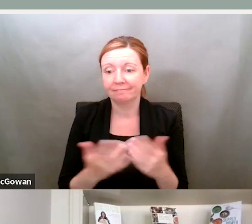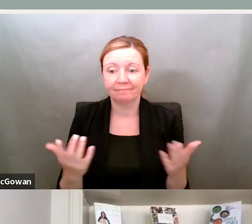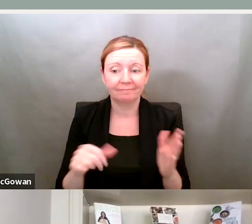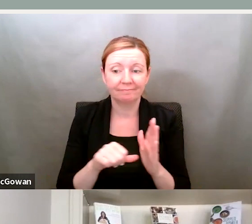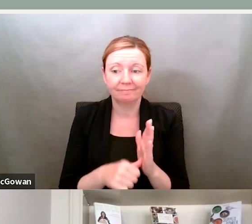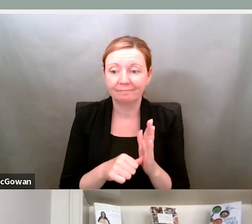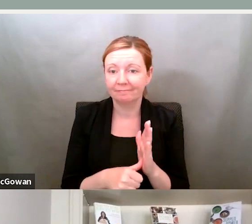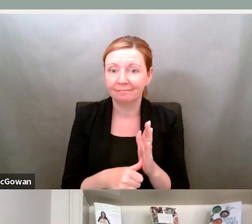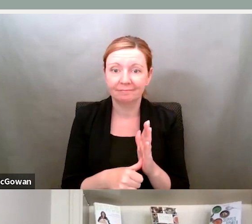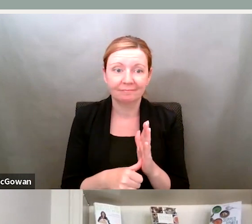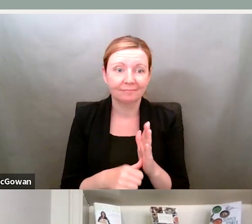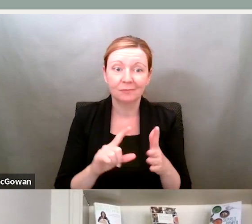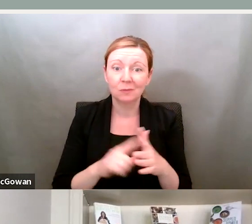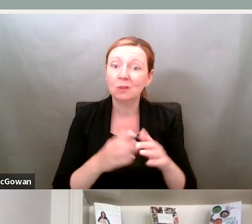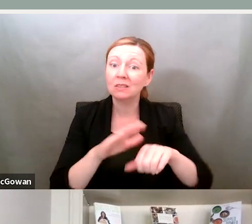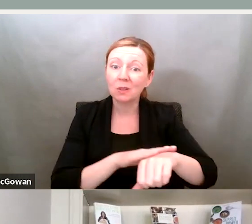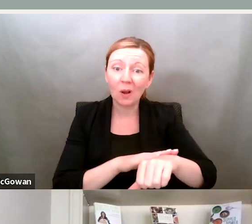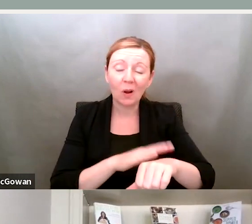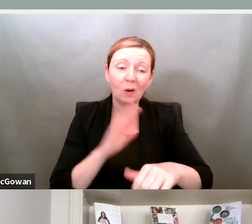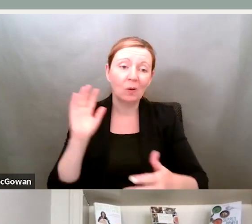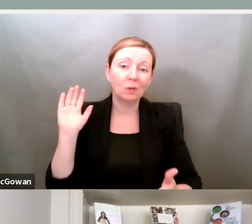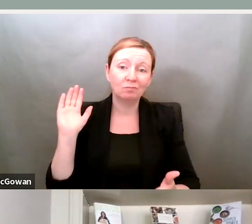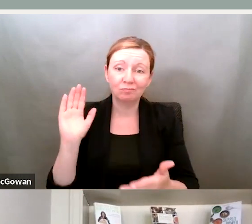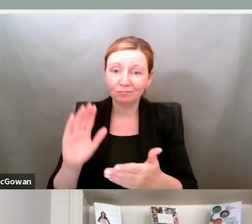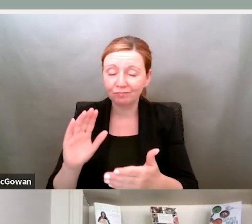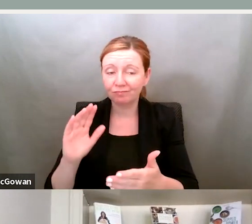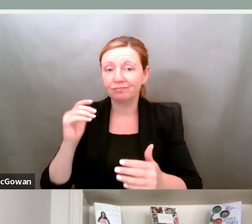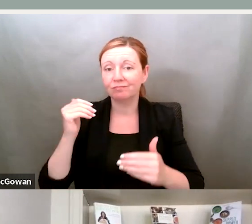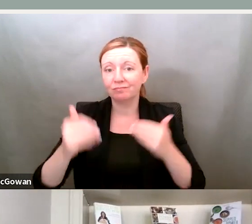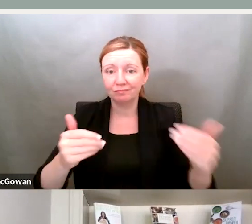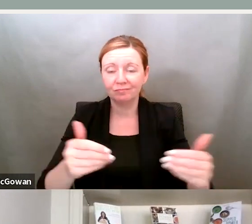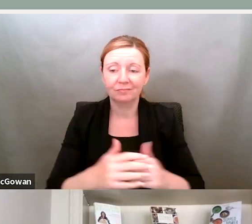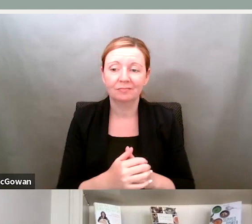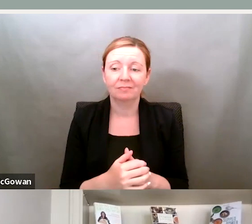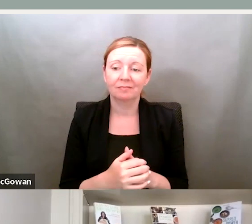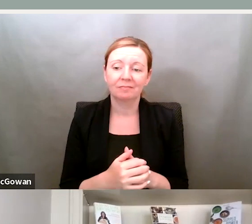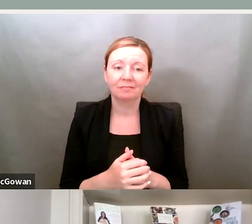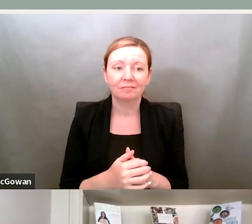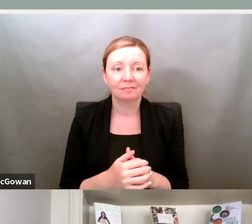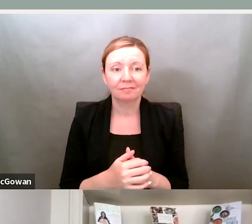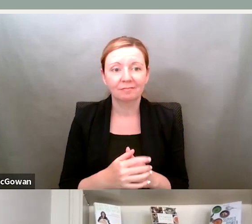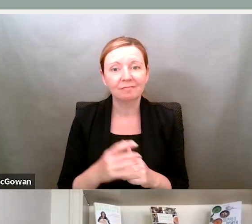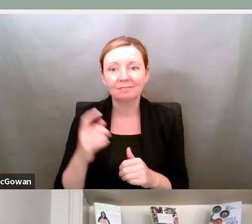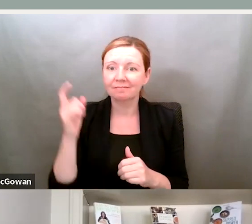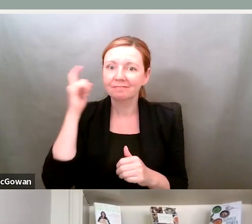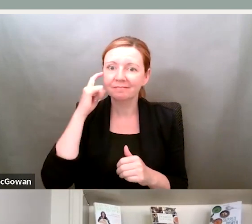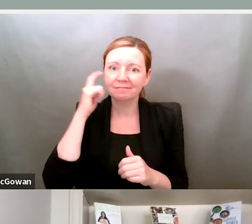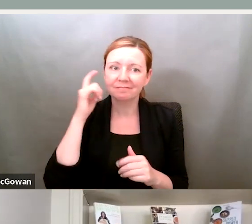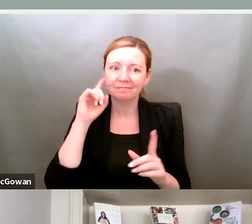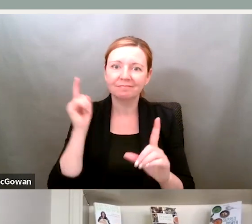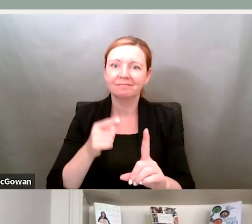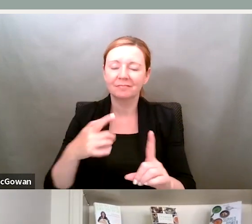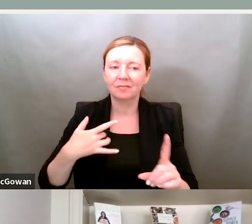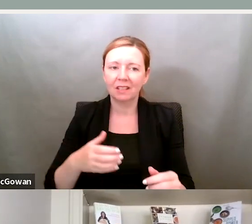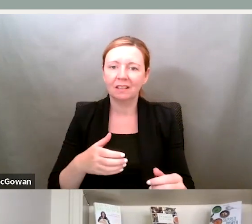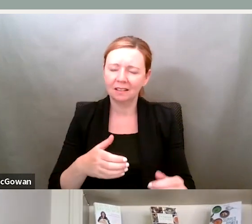enough, starting slow and integrating things, and being mindful and feeling